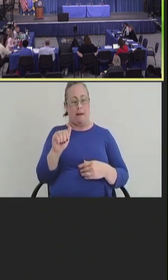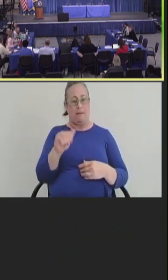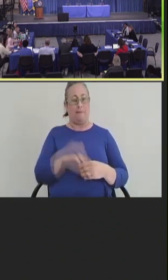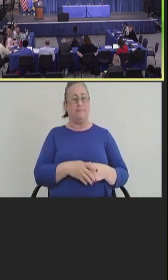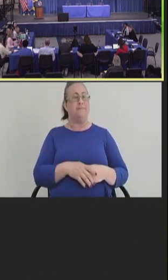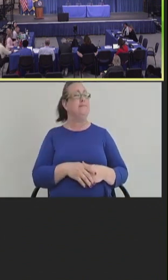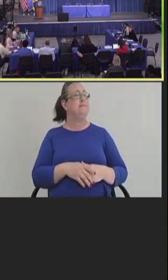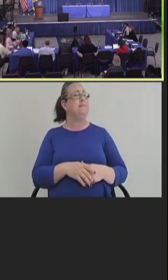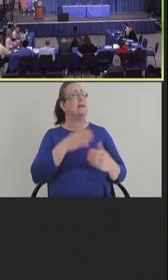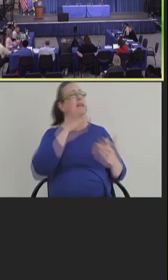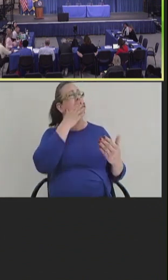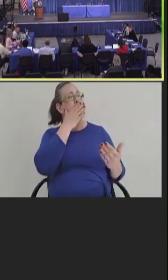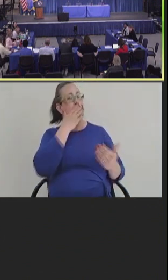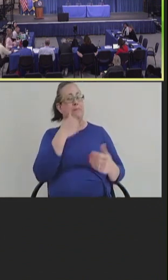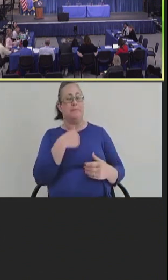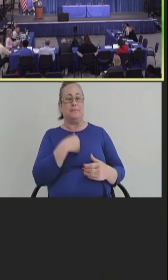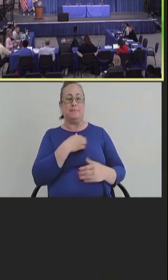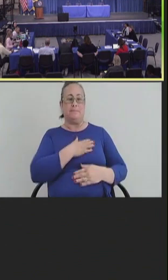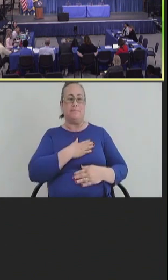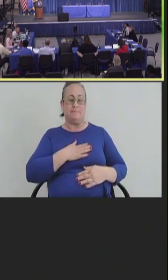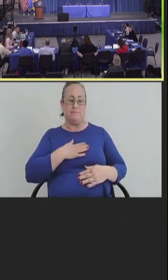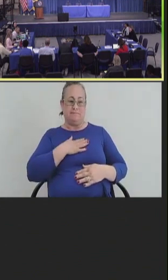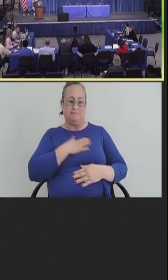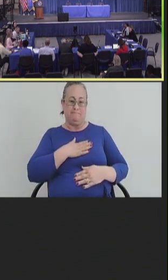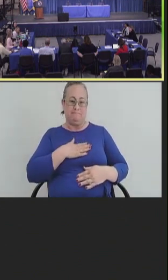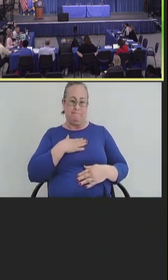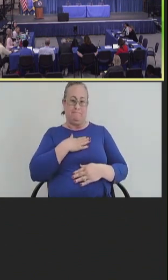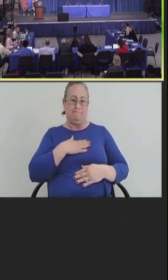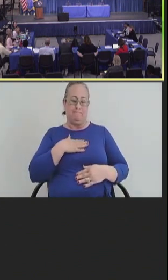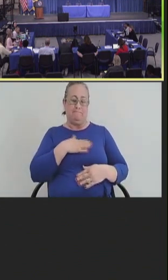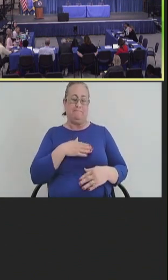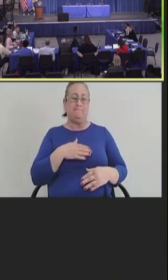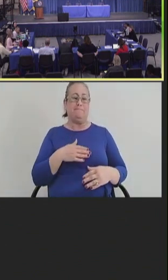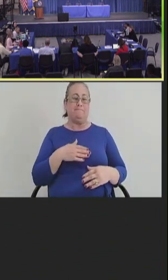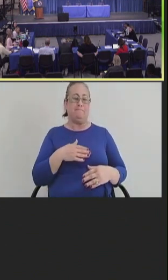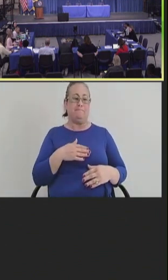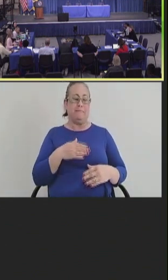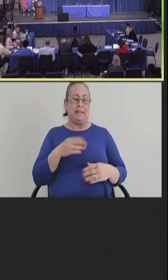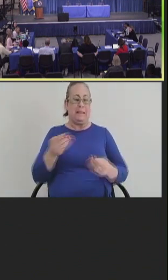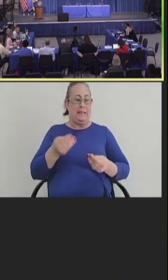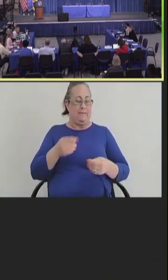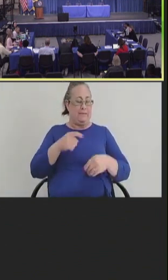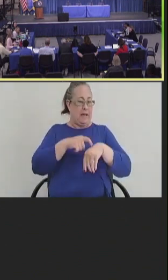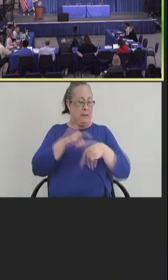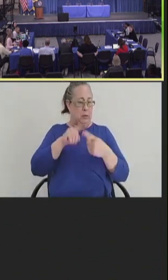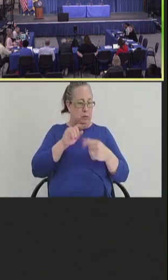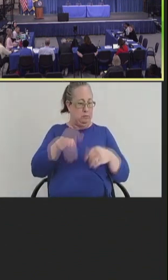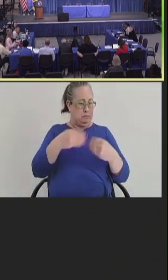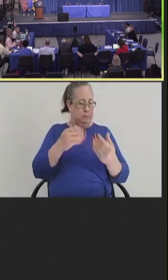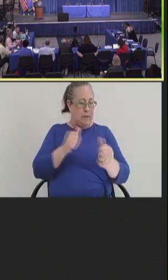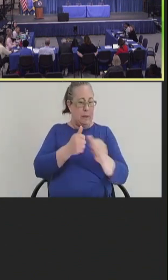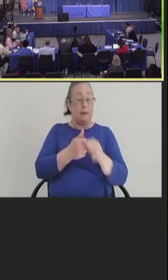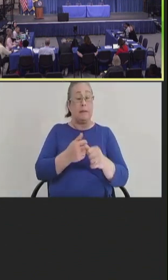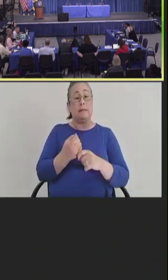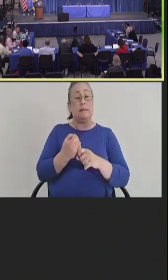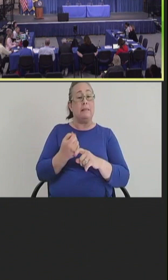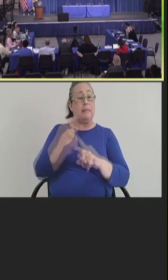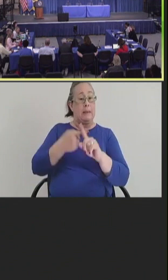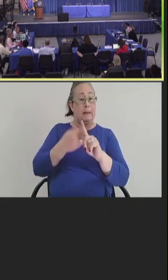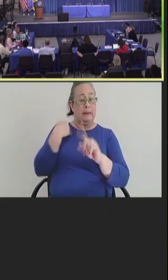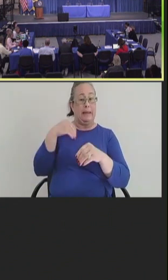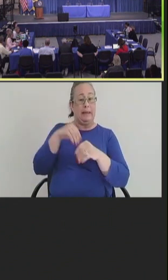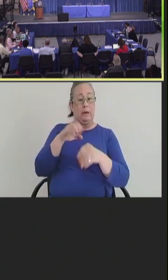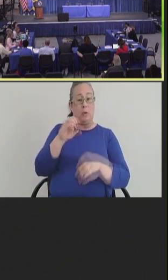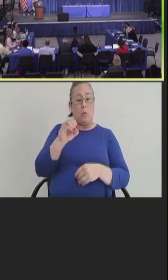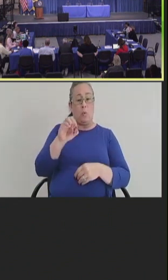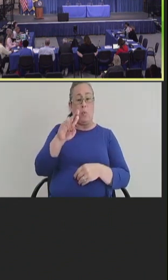Thank you, and I appreciate y'all giving us time to give an update. So last month, we were in Orlando, Florida for our